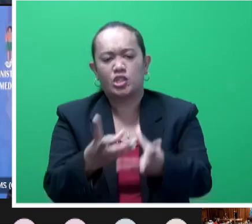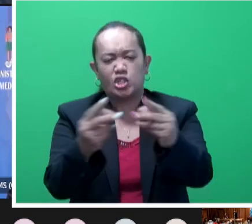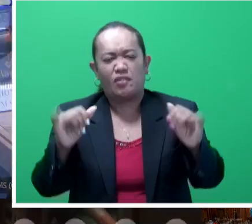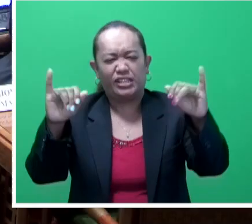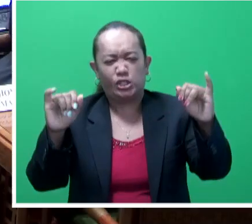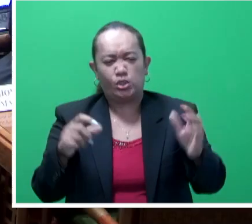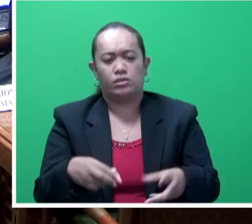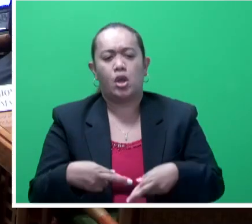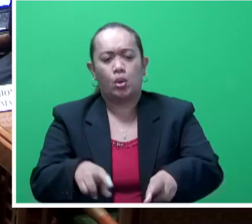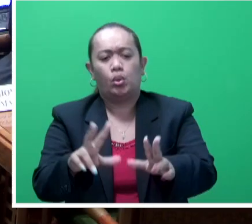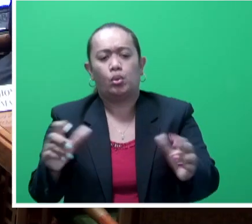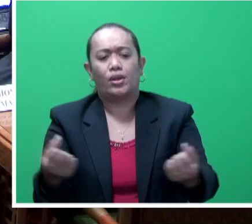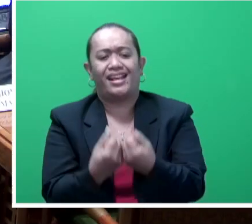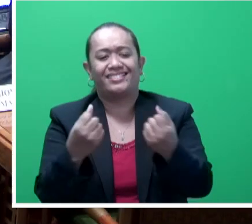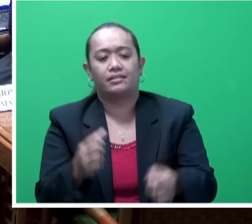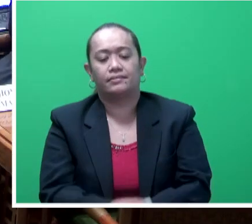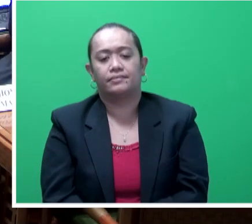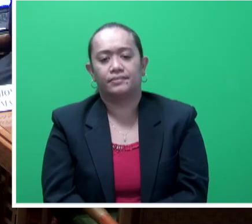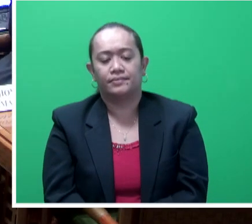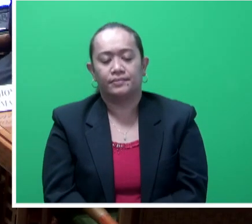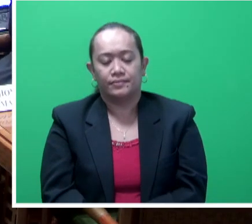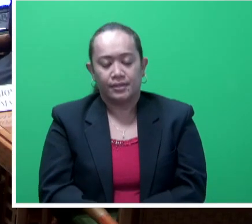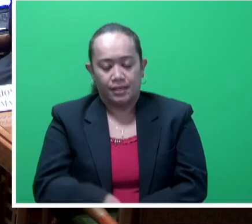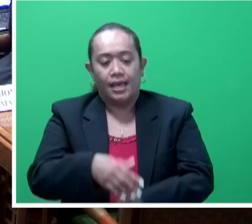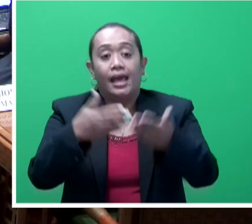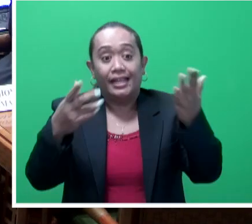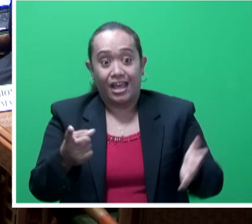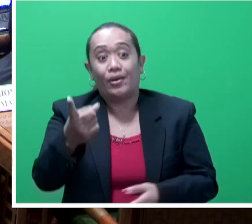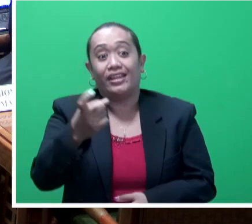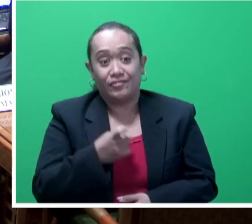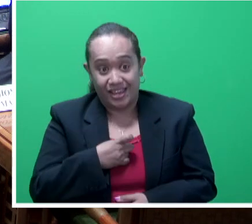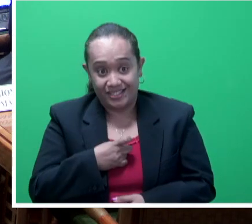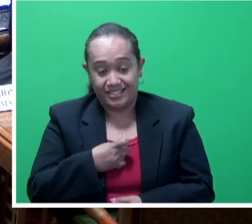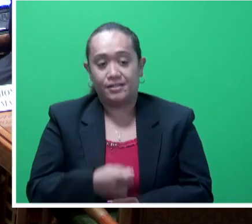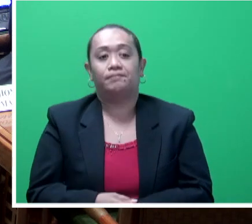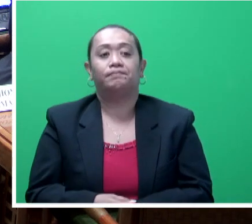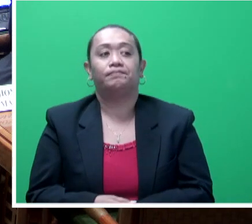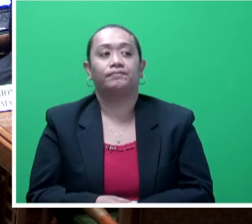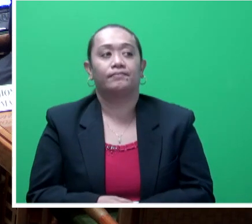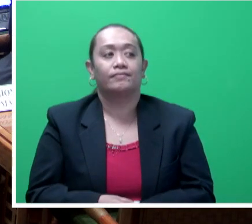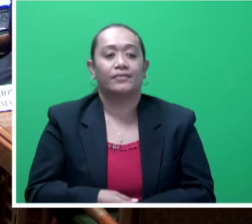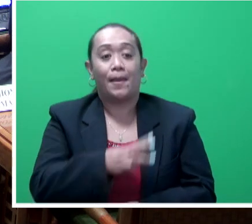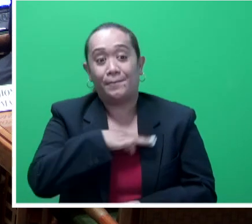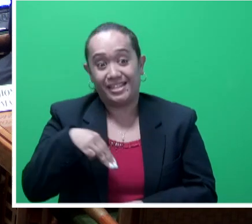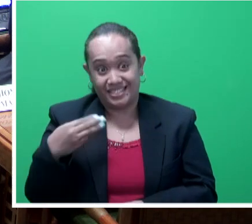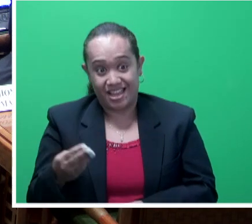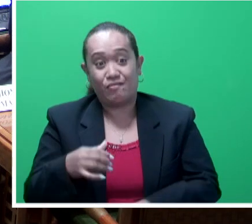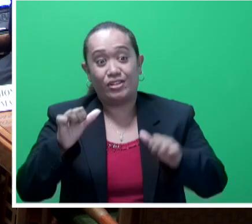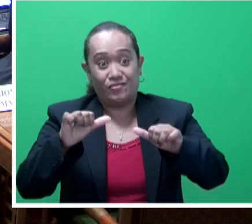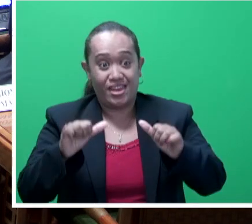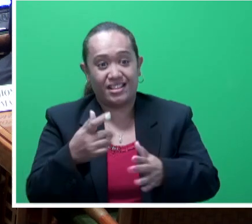Thank you. I call on the Minister for Defence, National Security and Policing, Rural Development